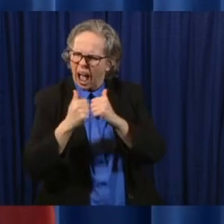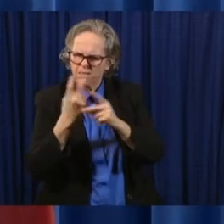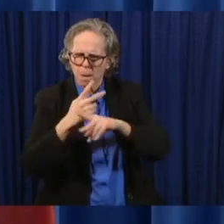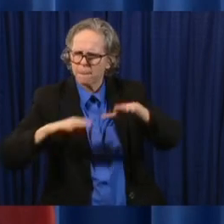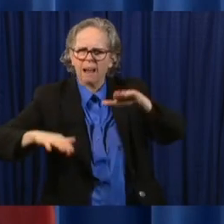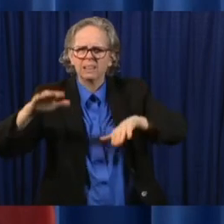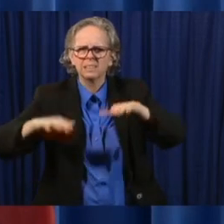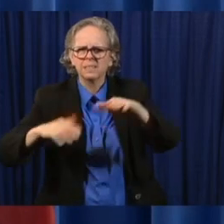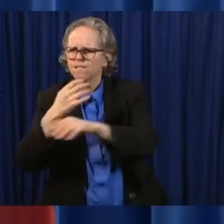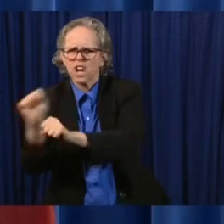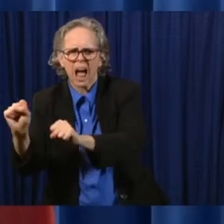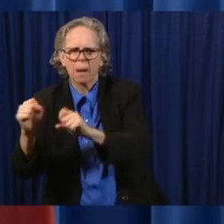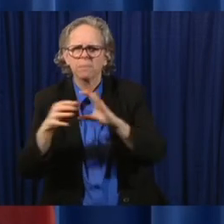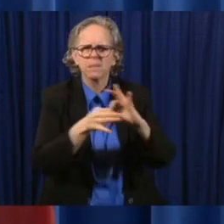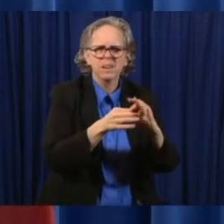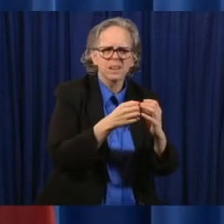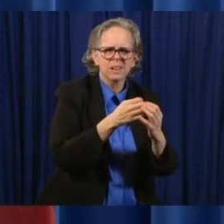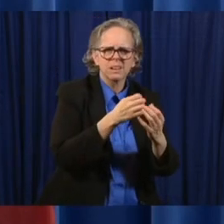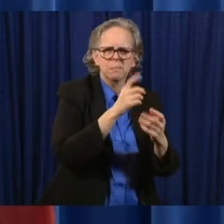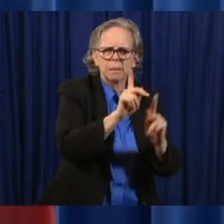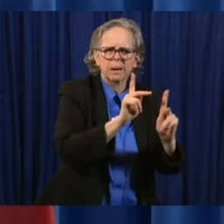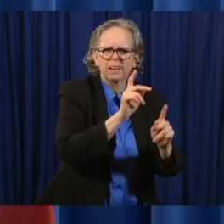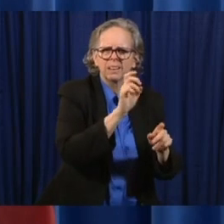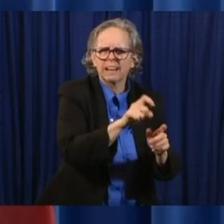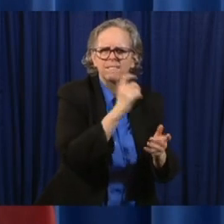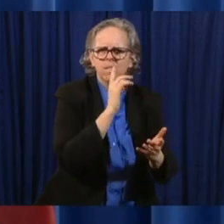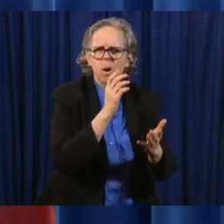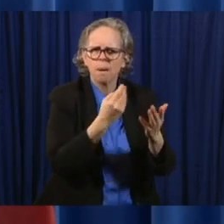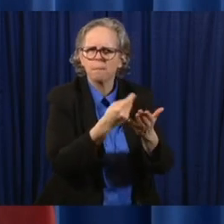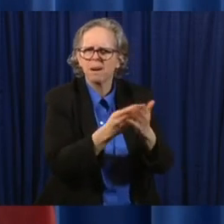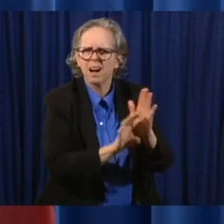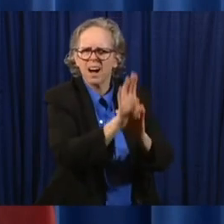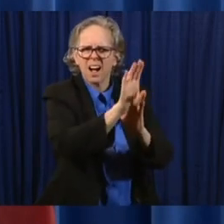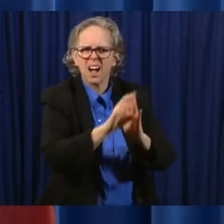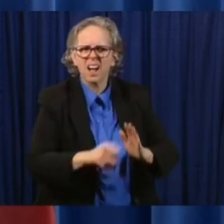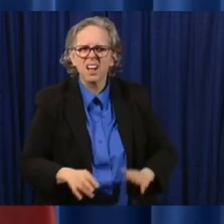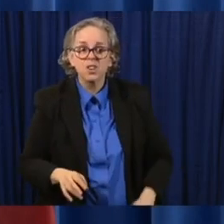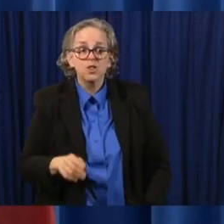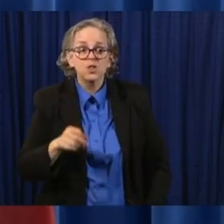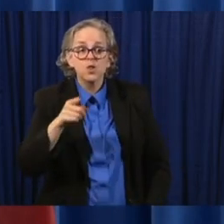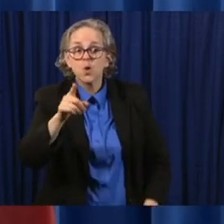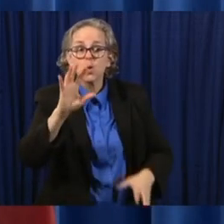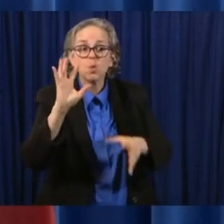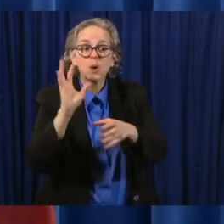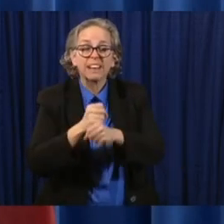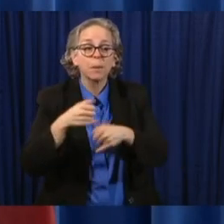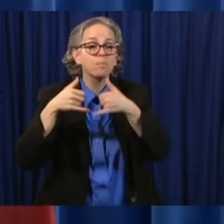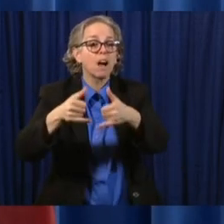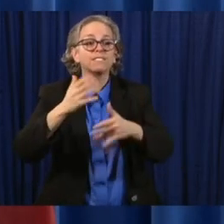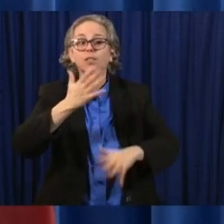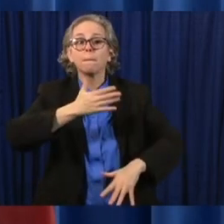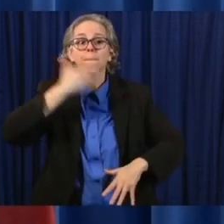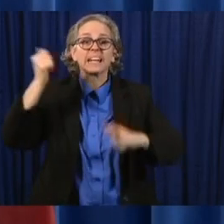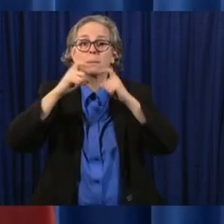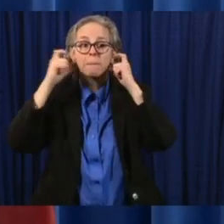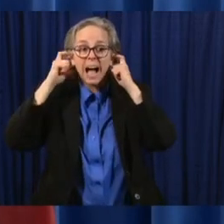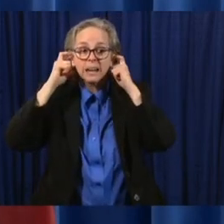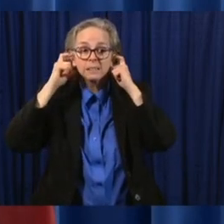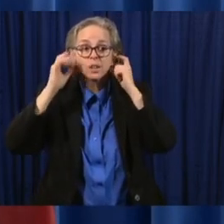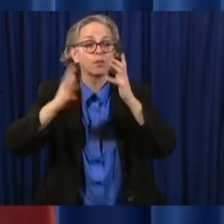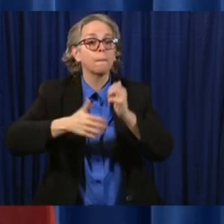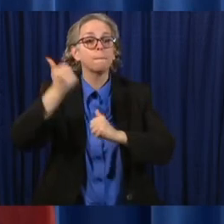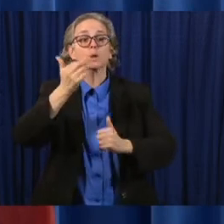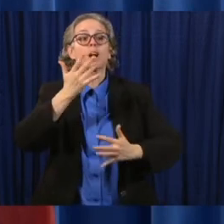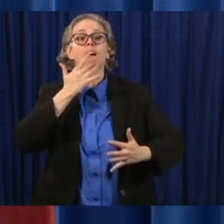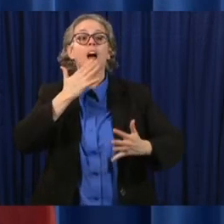day. And you win the prize for the best mask, or at least the most colorful mask. Those of you on TV cannot see it, but